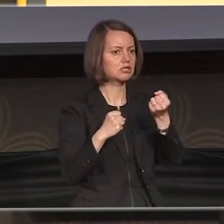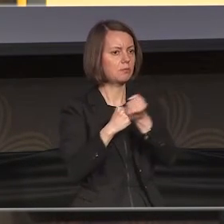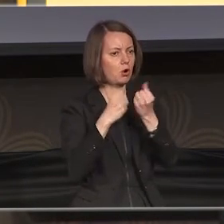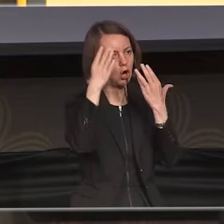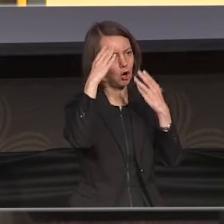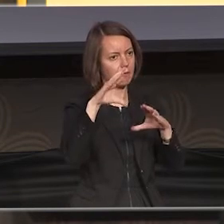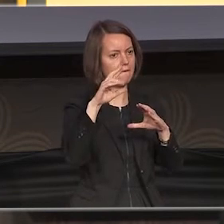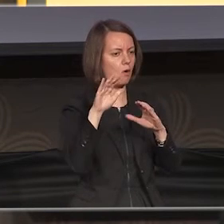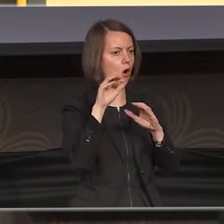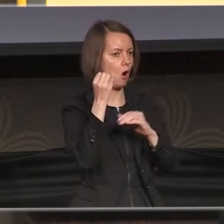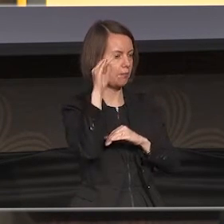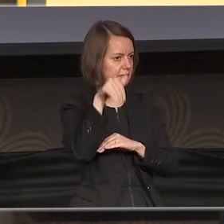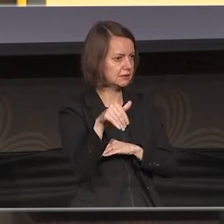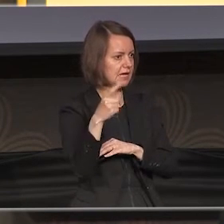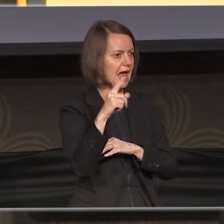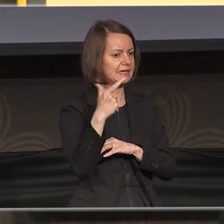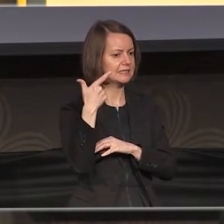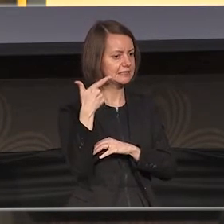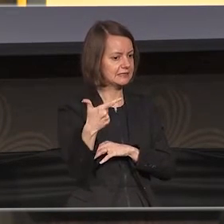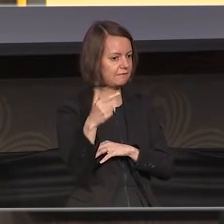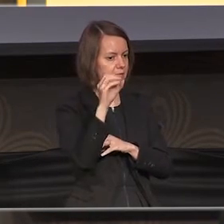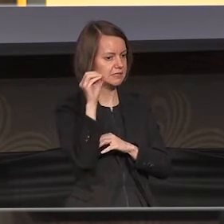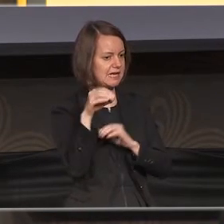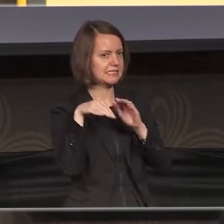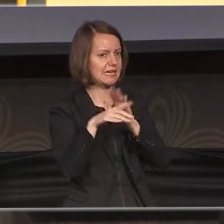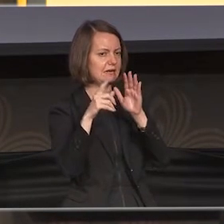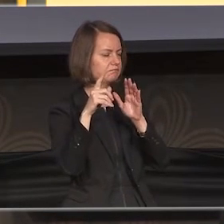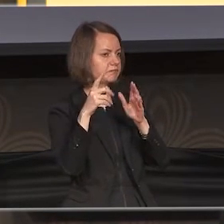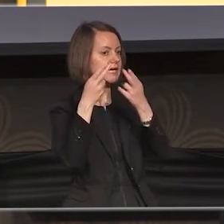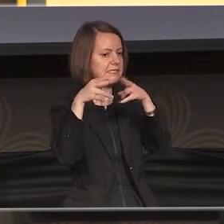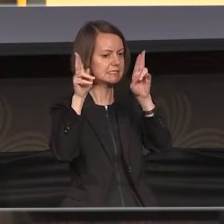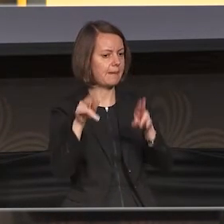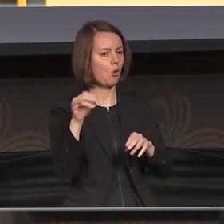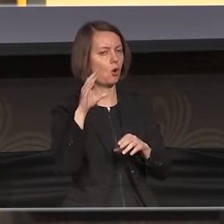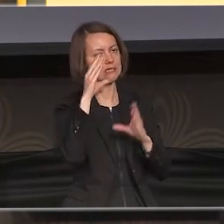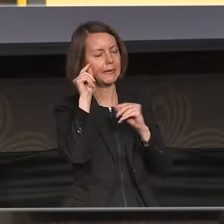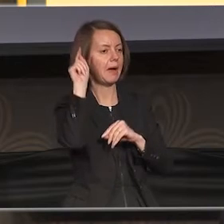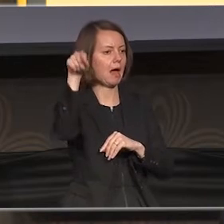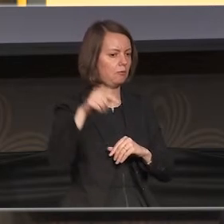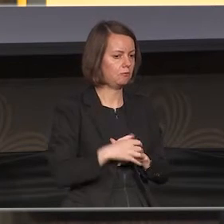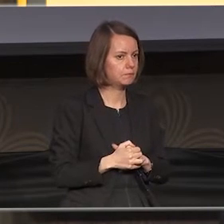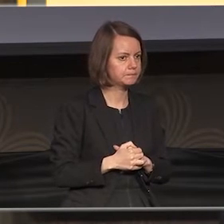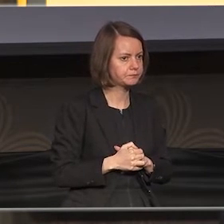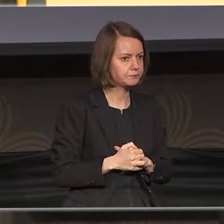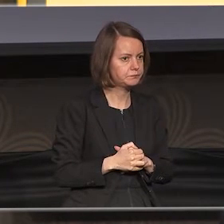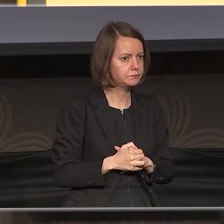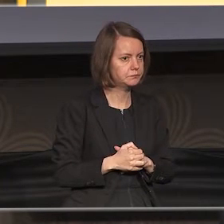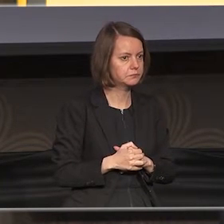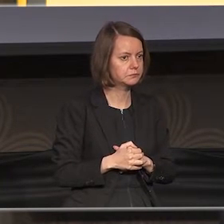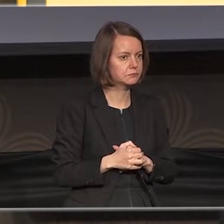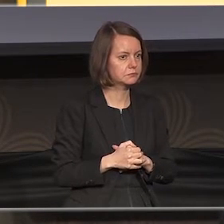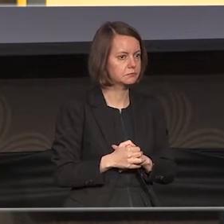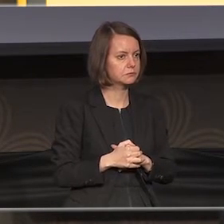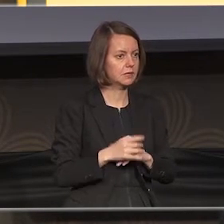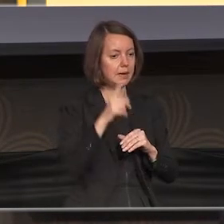6% were in improvised dwellings, tents or sleeping out. For non-Indigenous homeless persons, 30% were living in